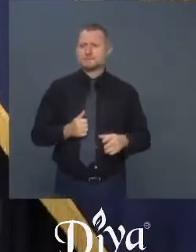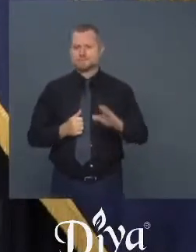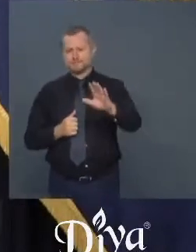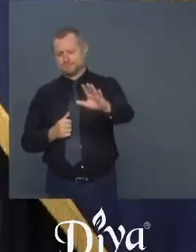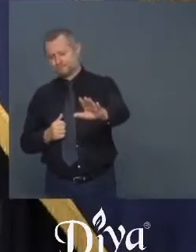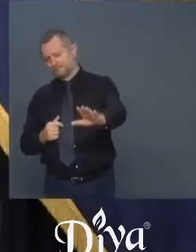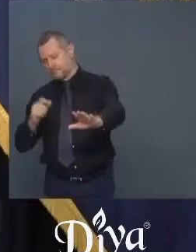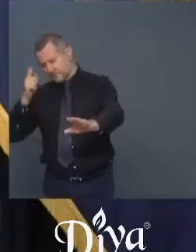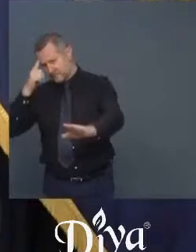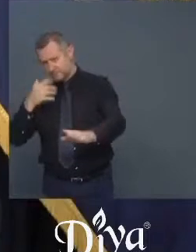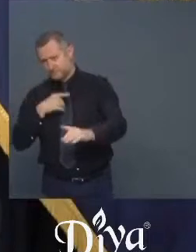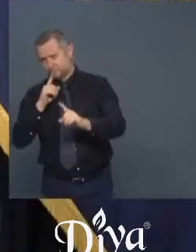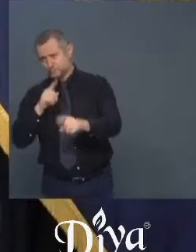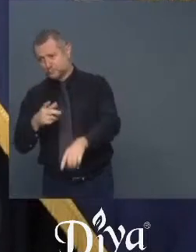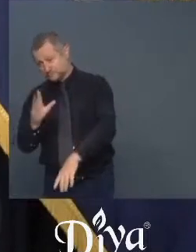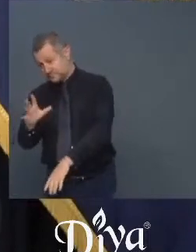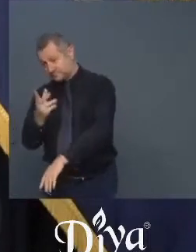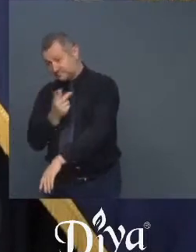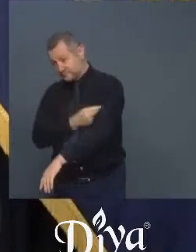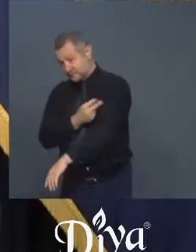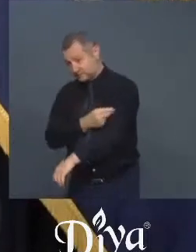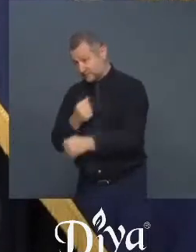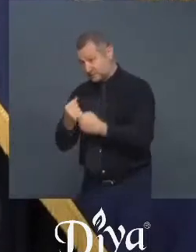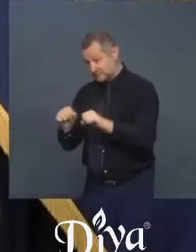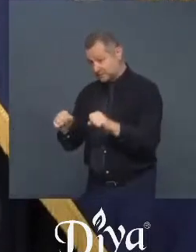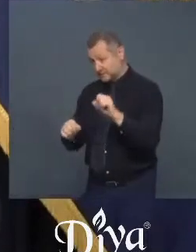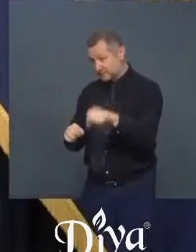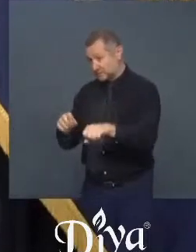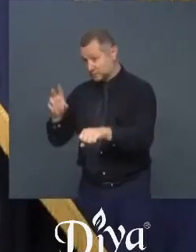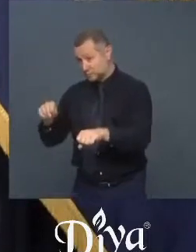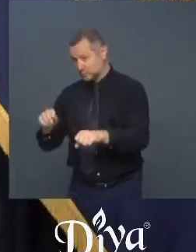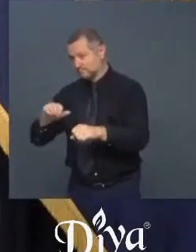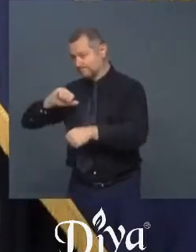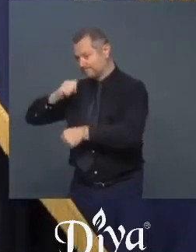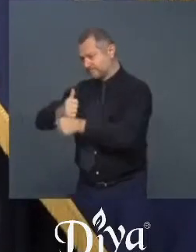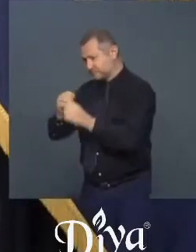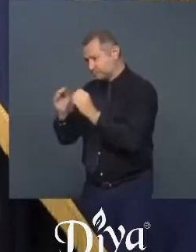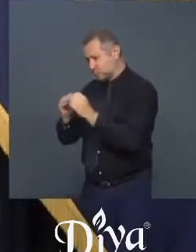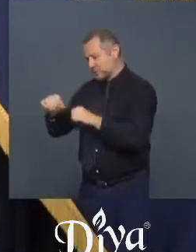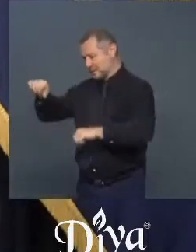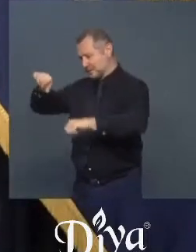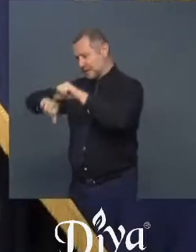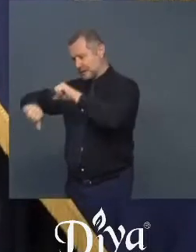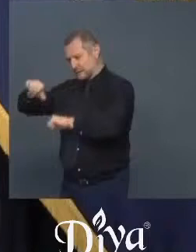vaccine safe? And that's more of a pure science function.